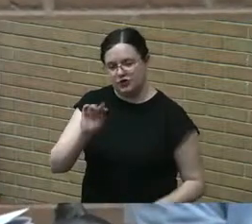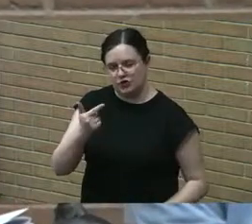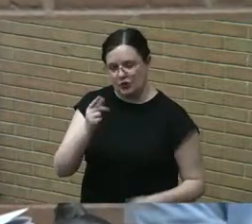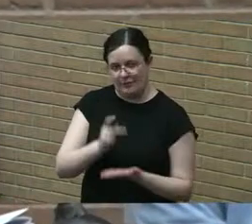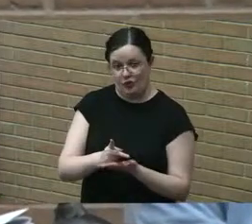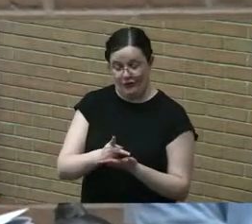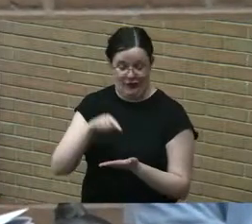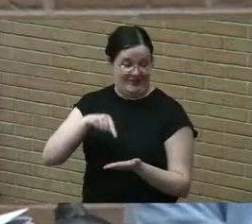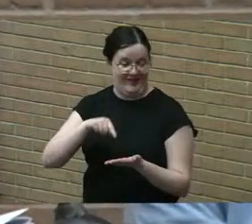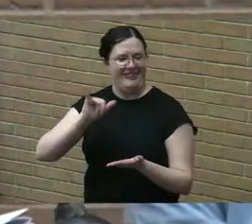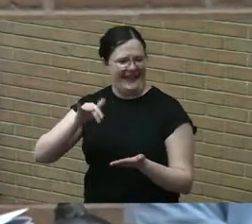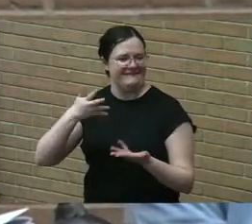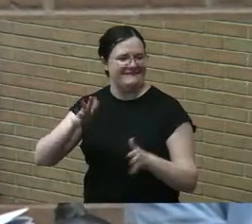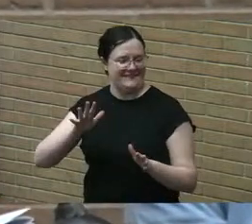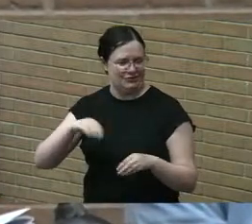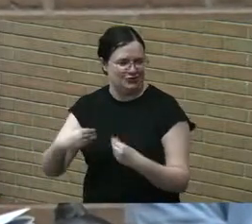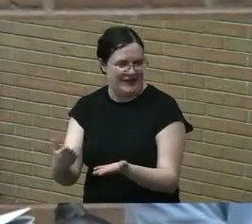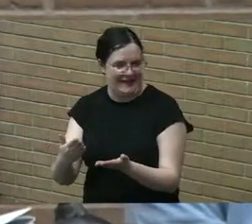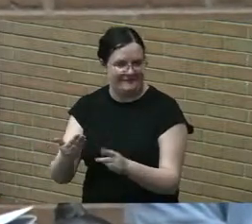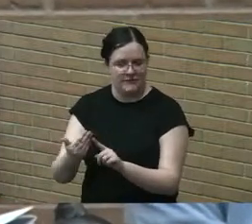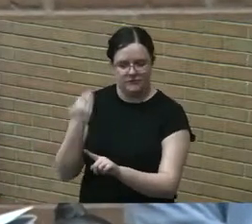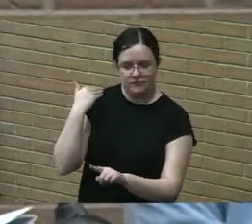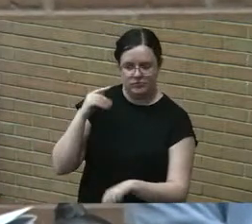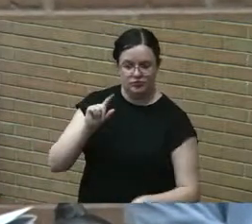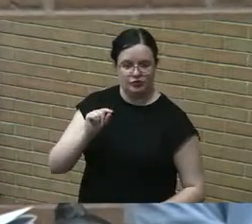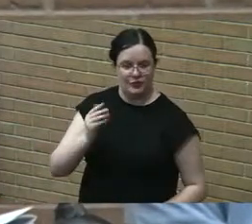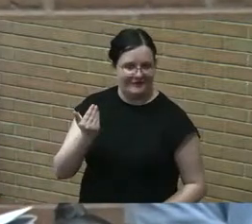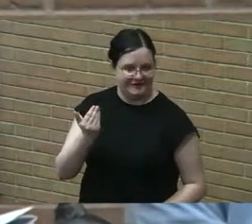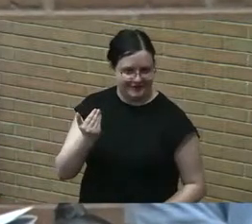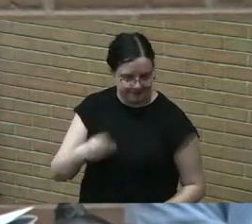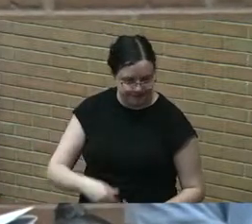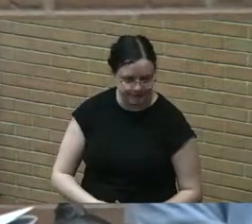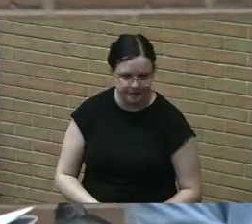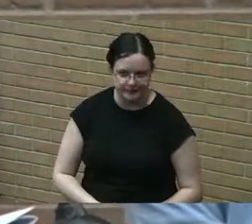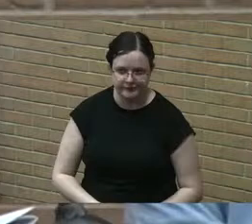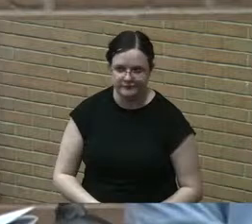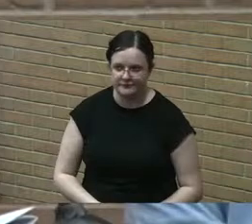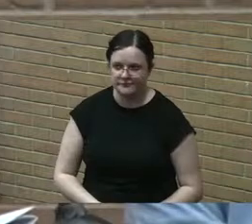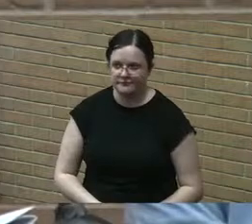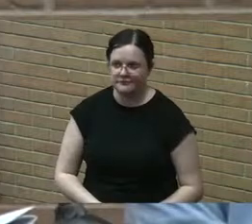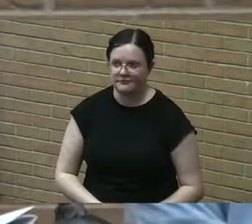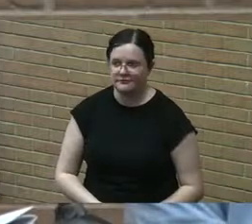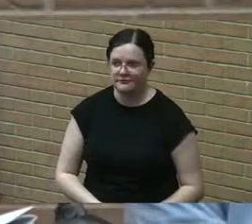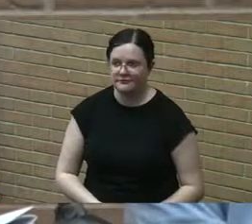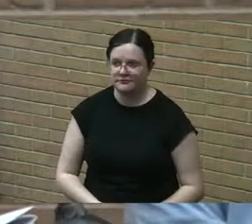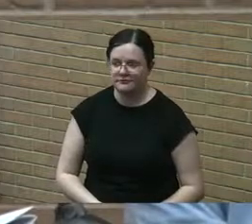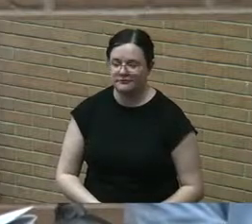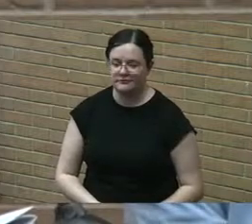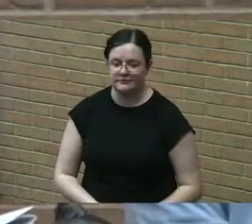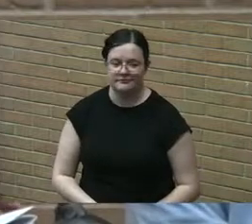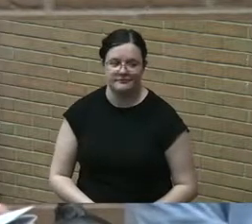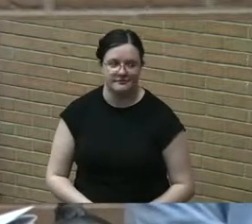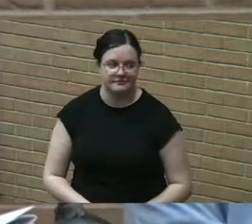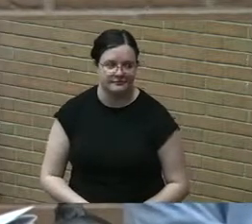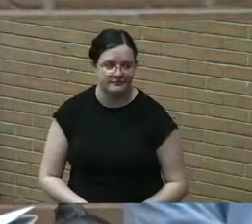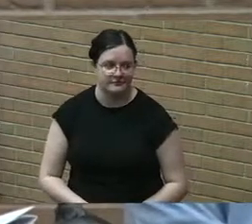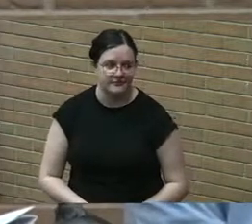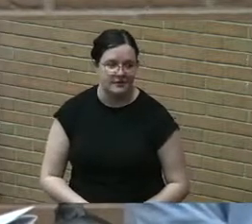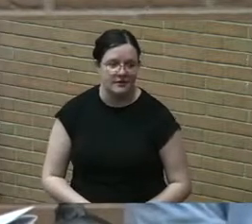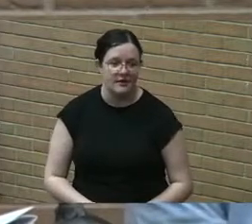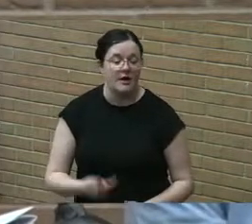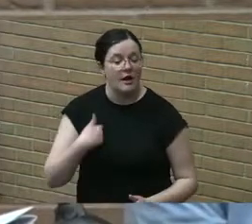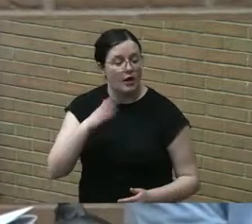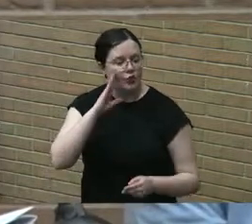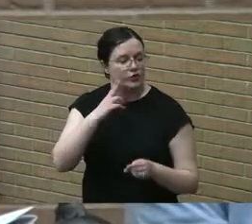was granted in 2015. I will give a short recitation of the history.